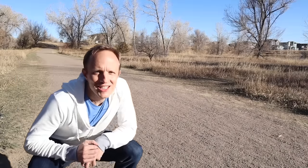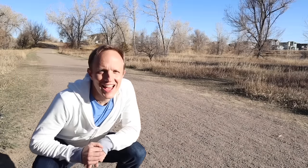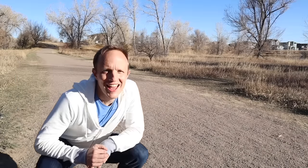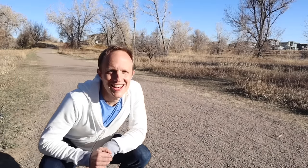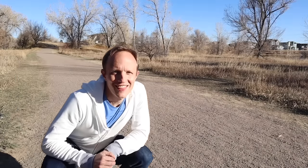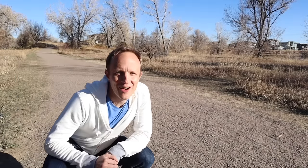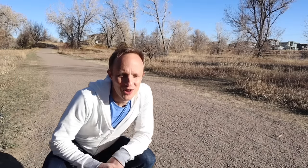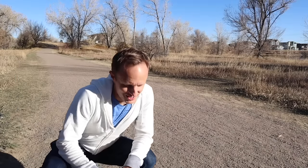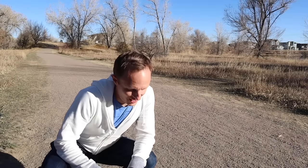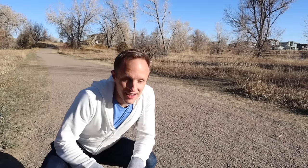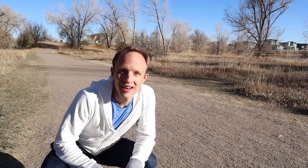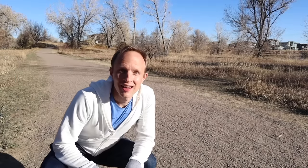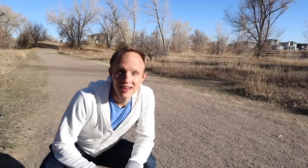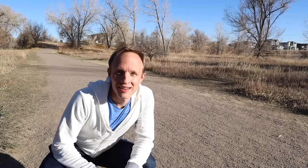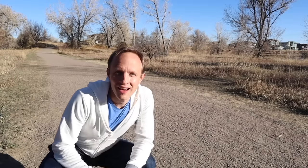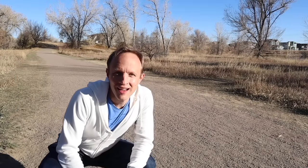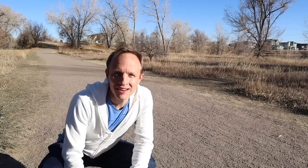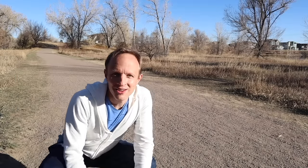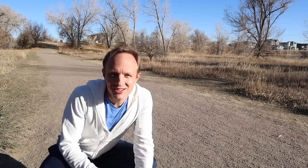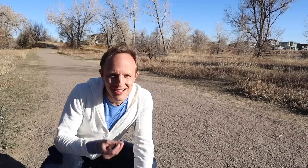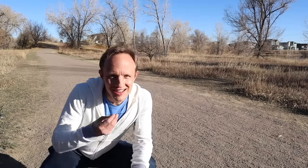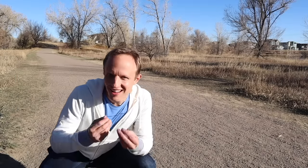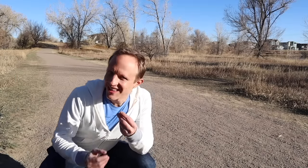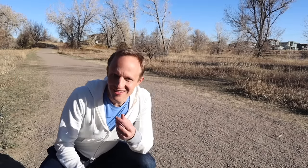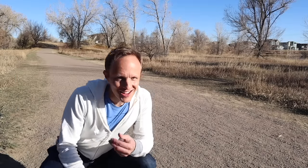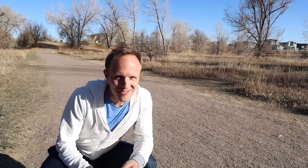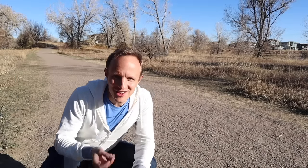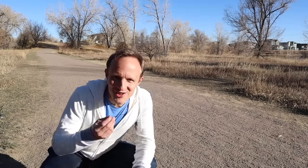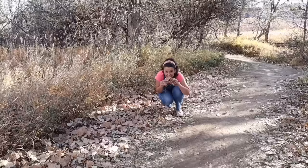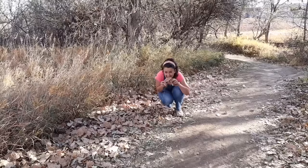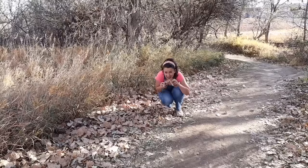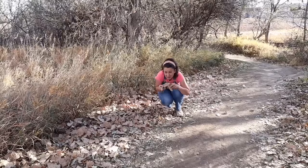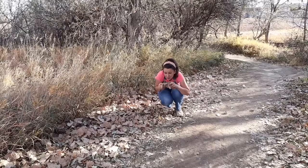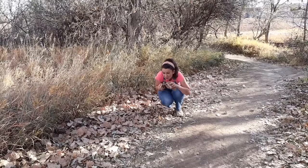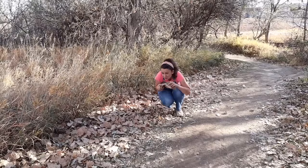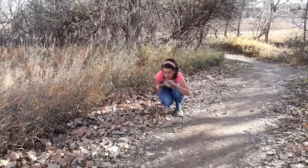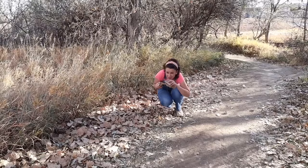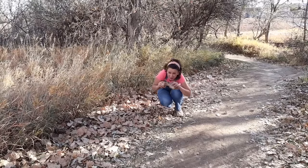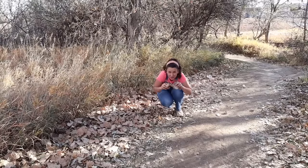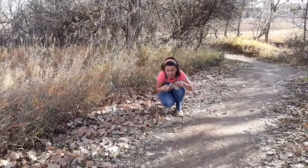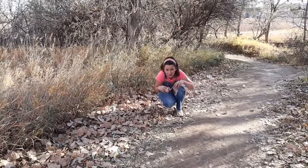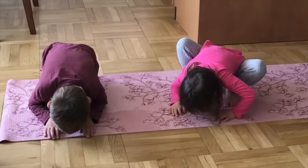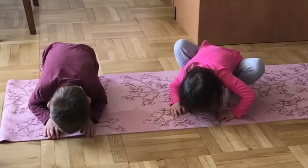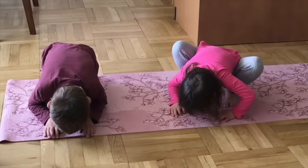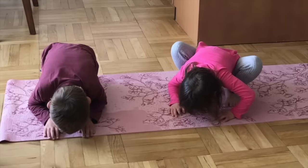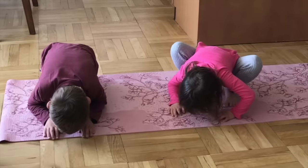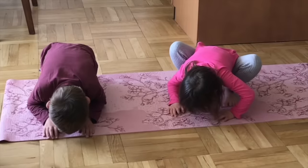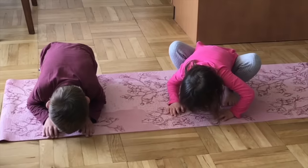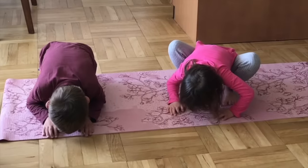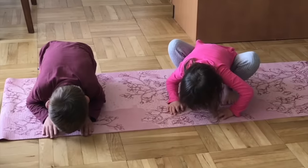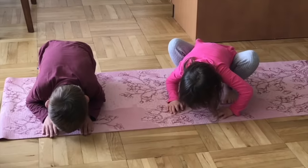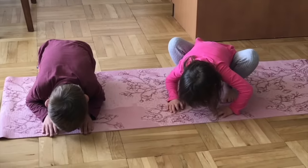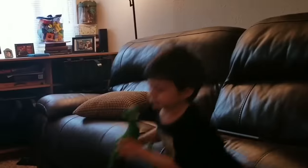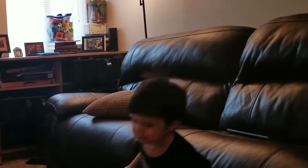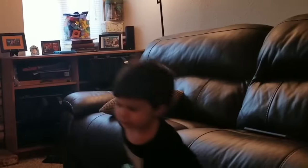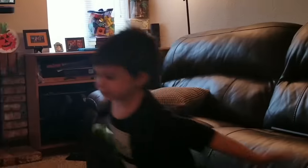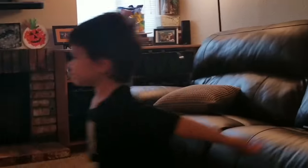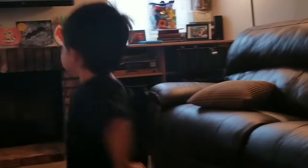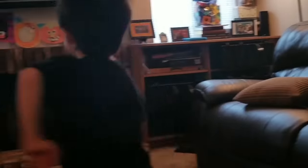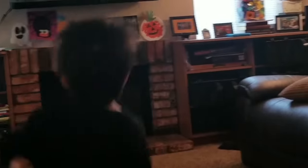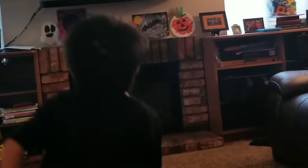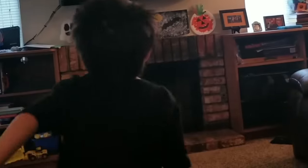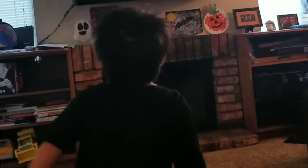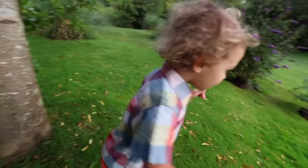Let's pretend that we're tiny dinos eating leaves off the ground and twigs on the ground and pines and seeds.